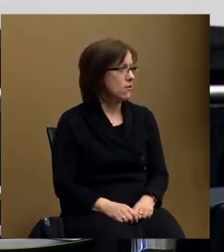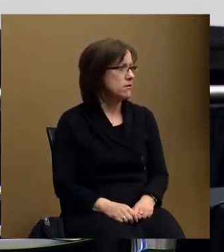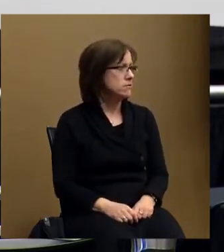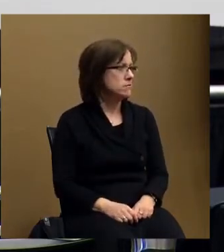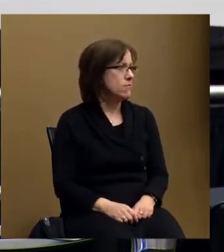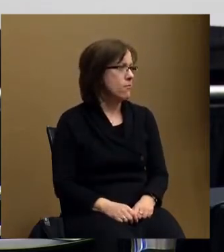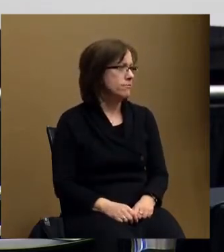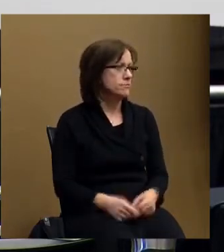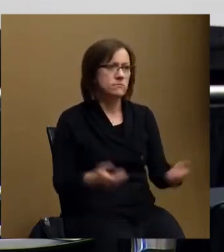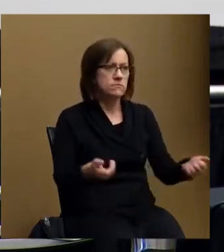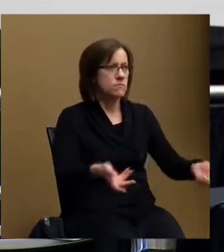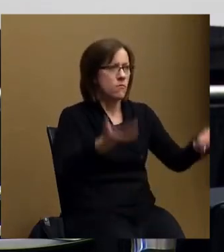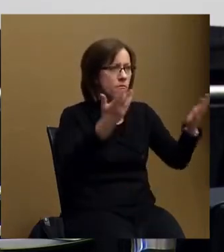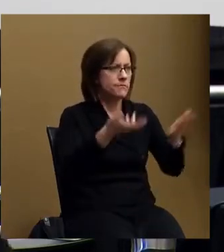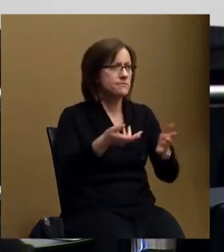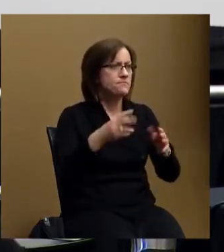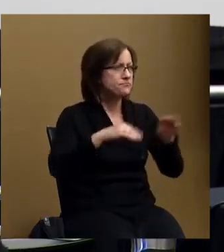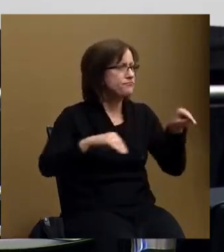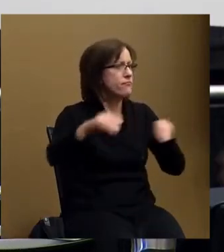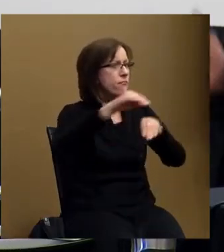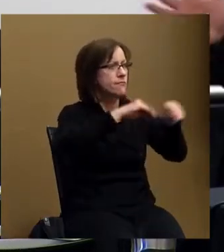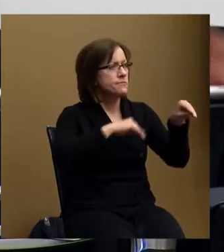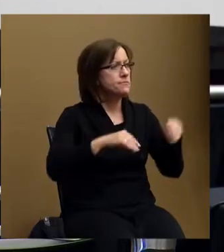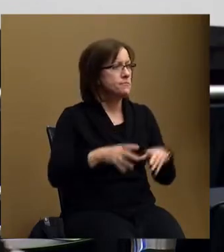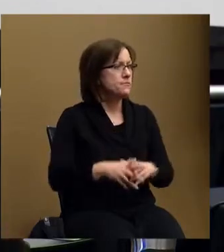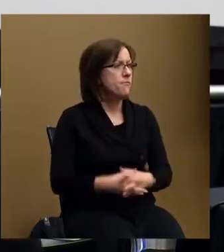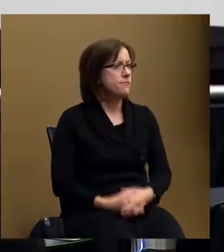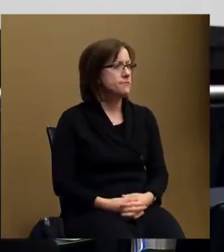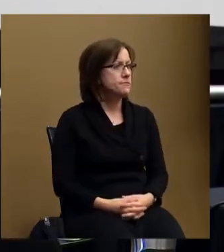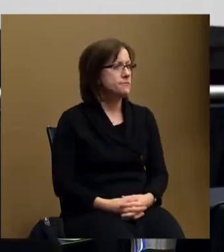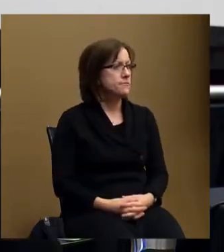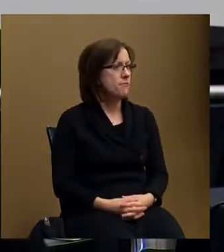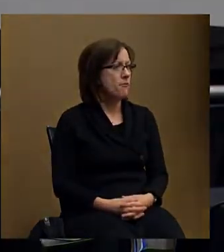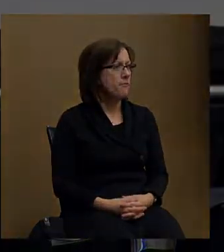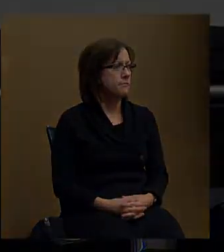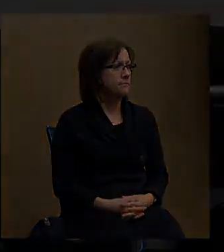Yes, you guys can move. Get up and move and go to the wall. I'm sure you guys are tired of sitting.